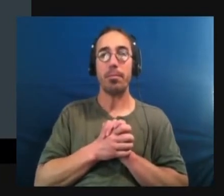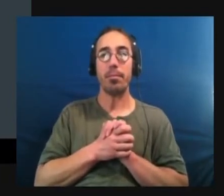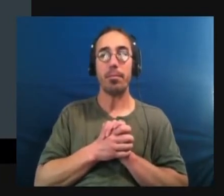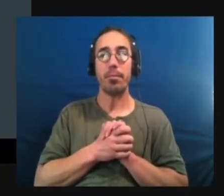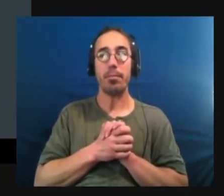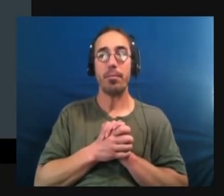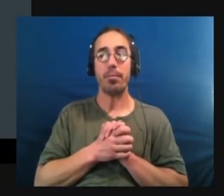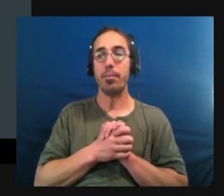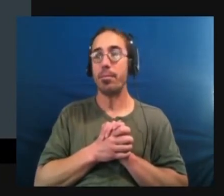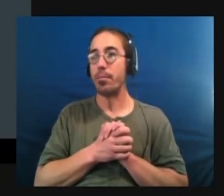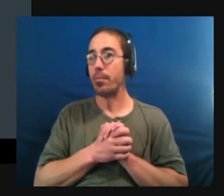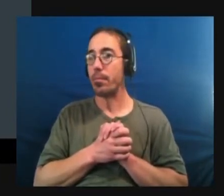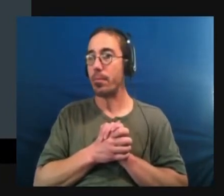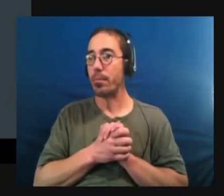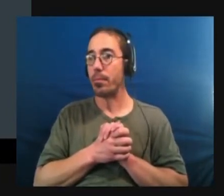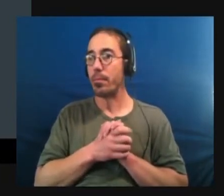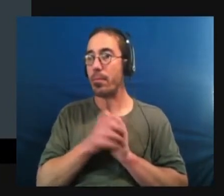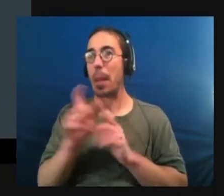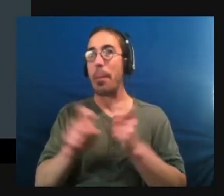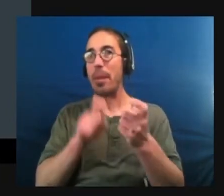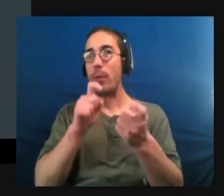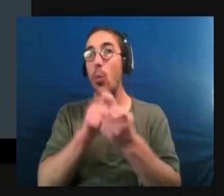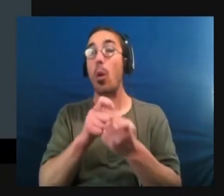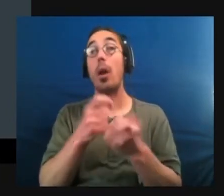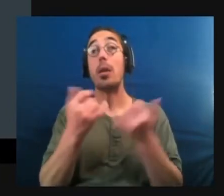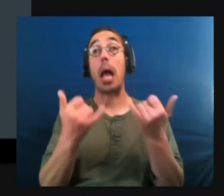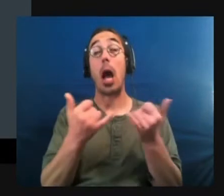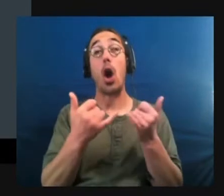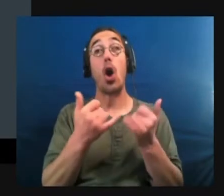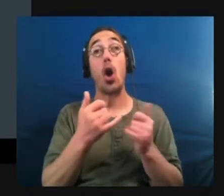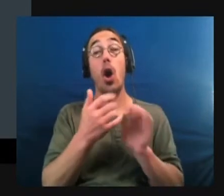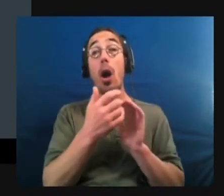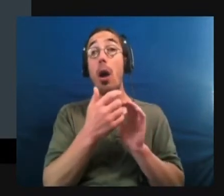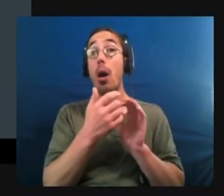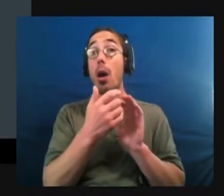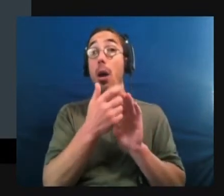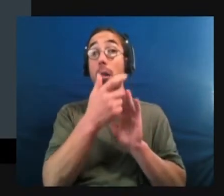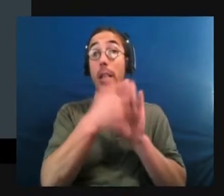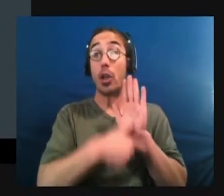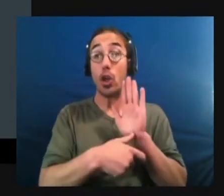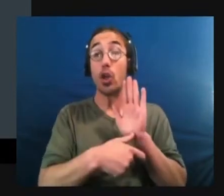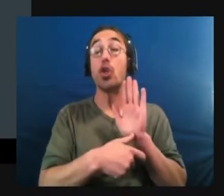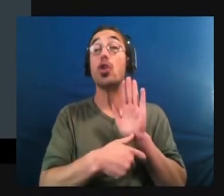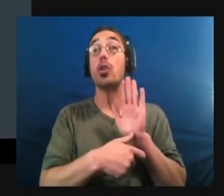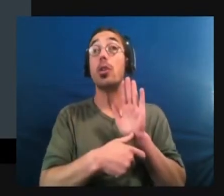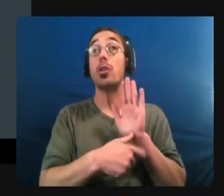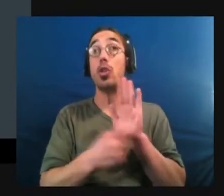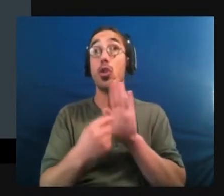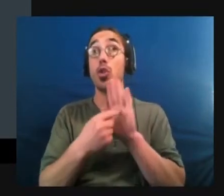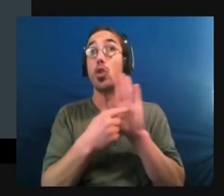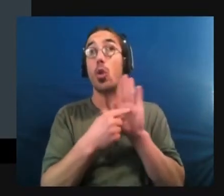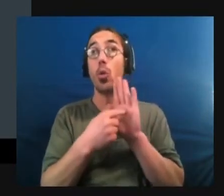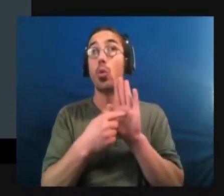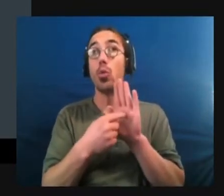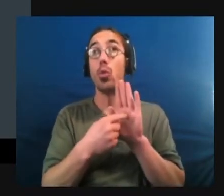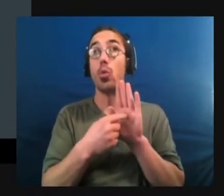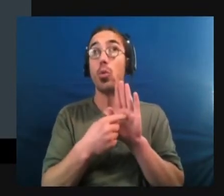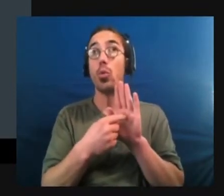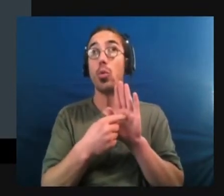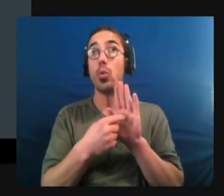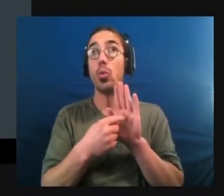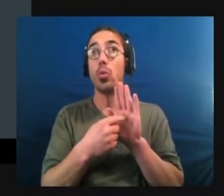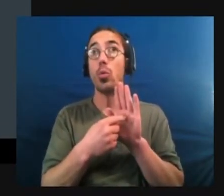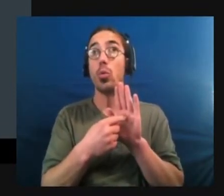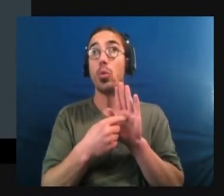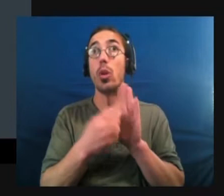what modern literature is finding, and it's spelled out in the literature, is the suggestion